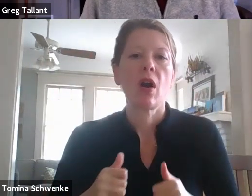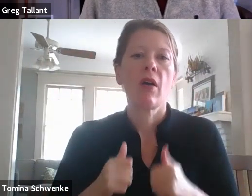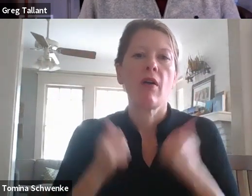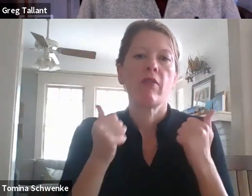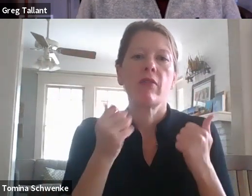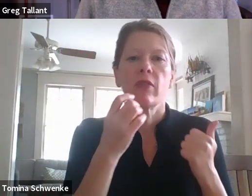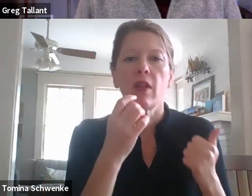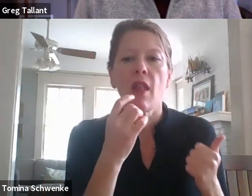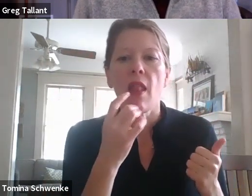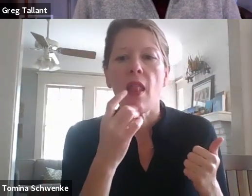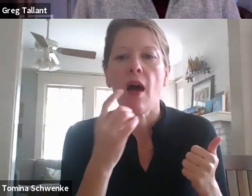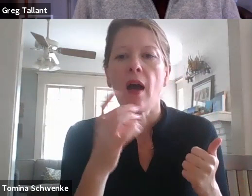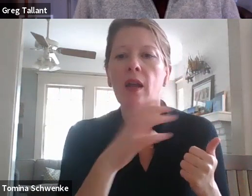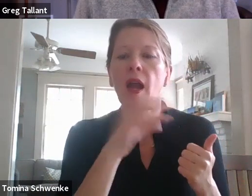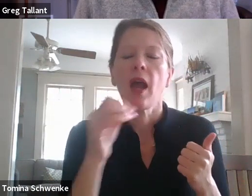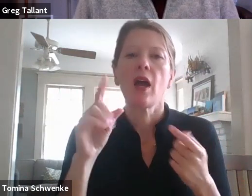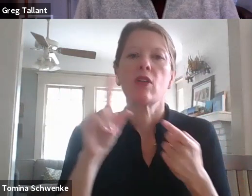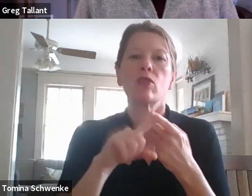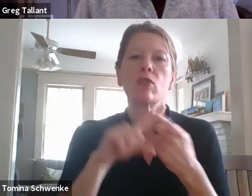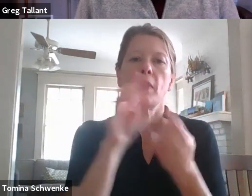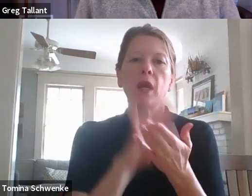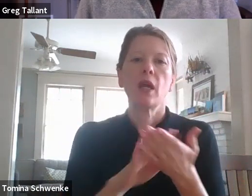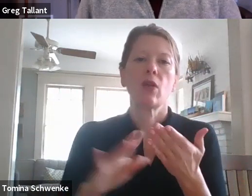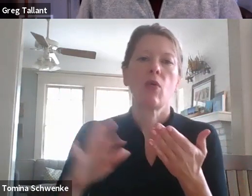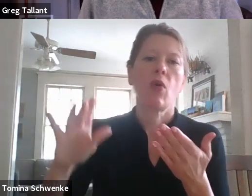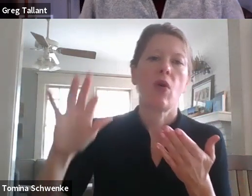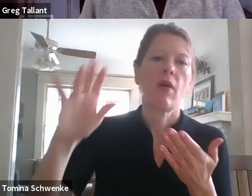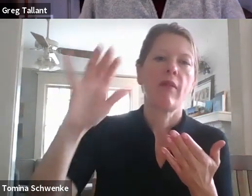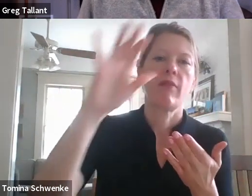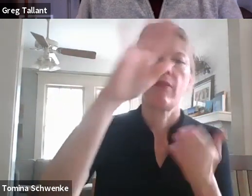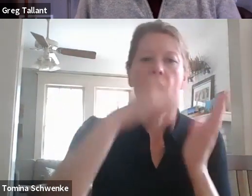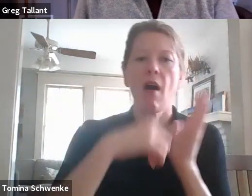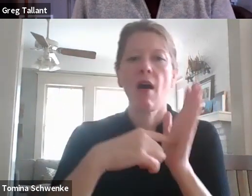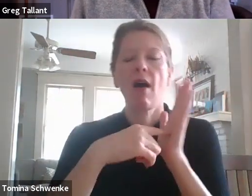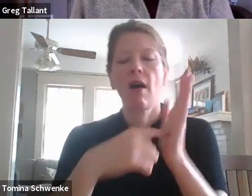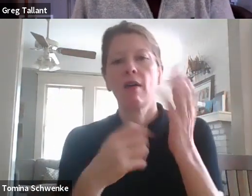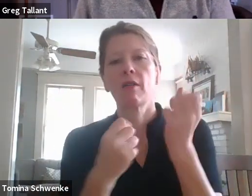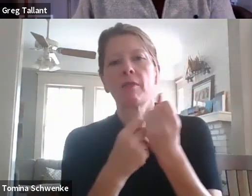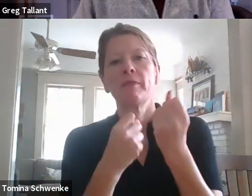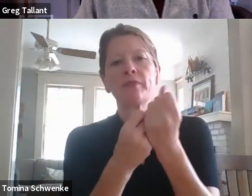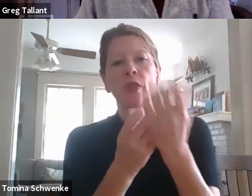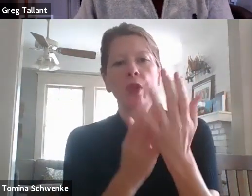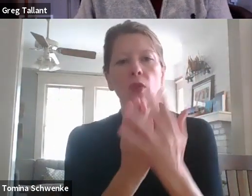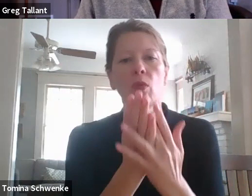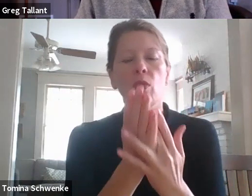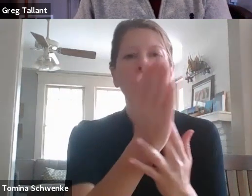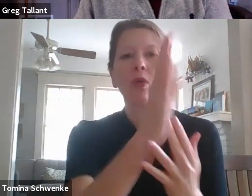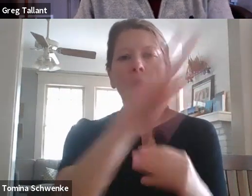life, and to be glorified through all the